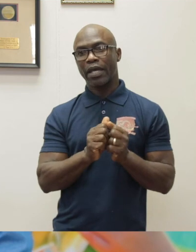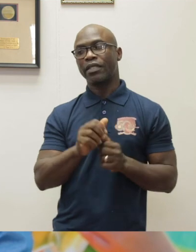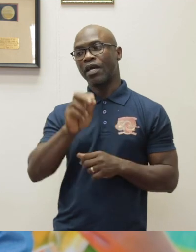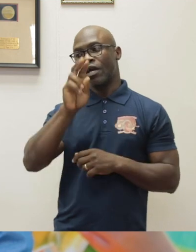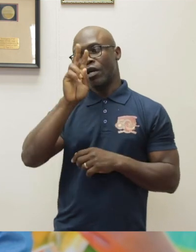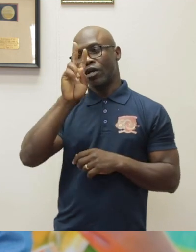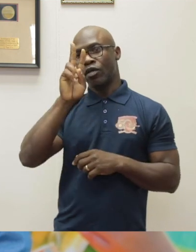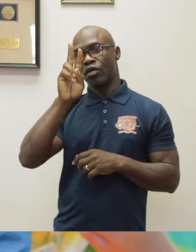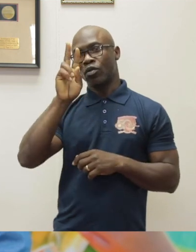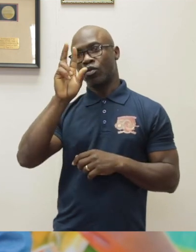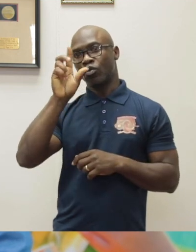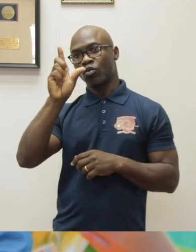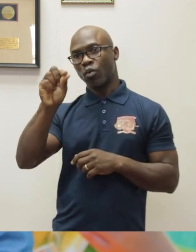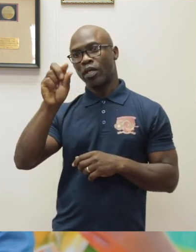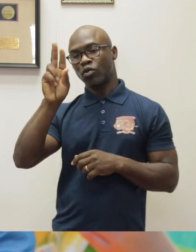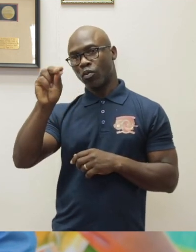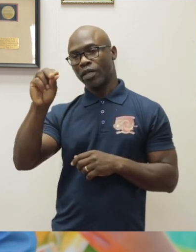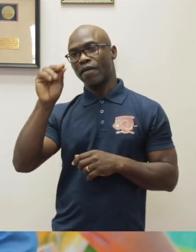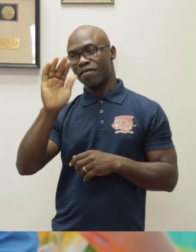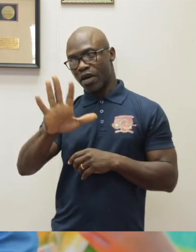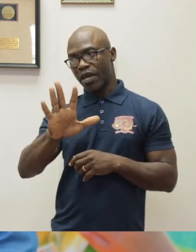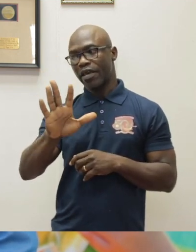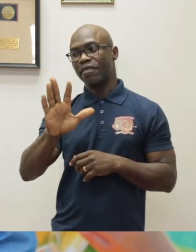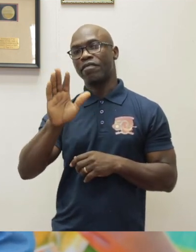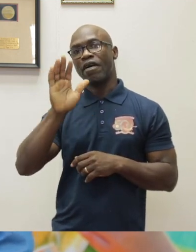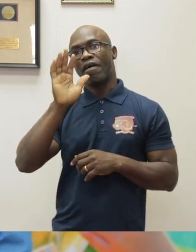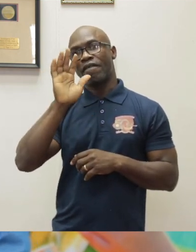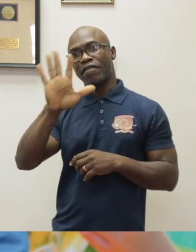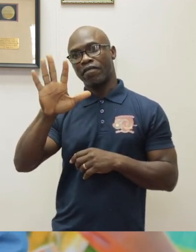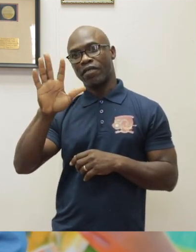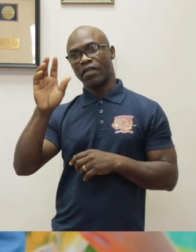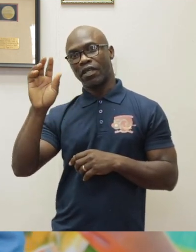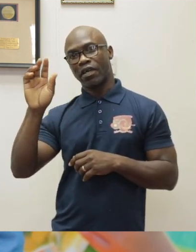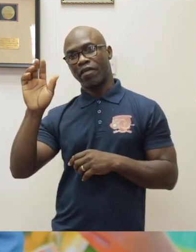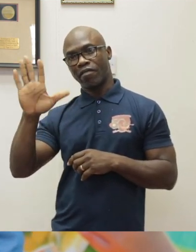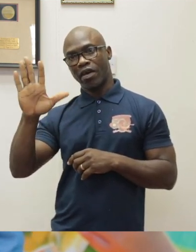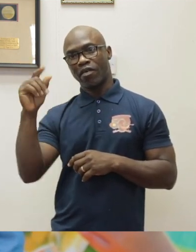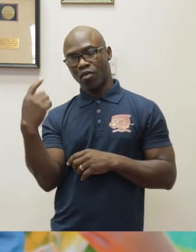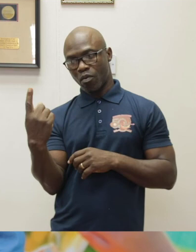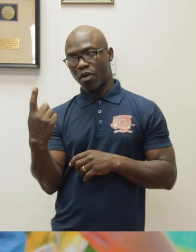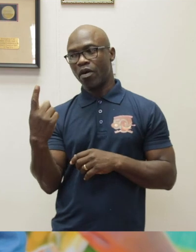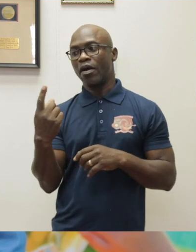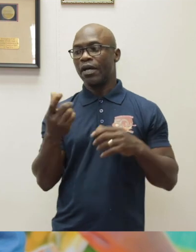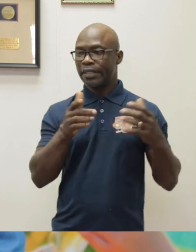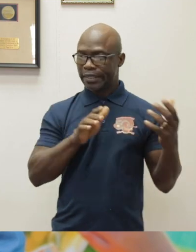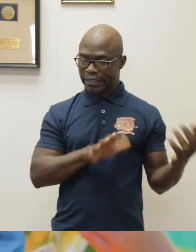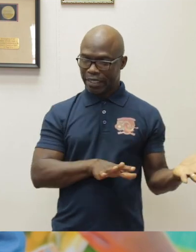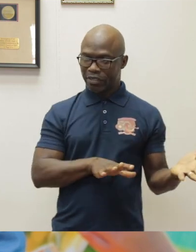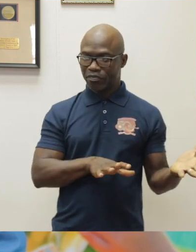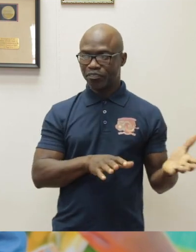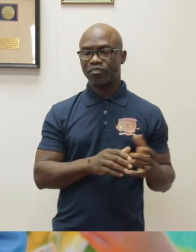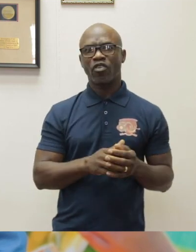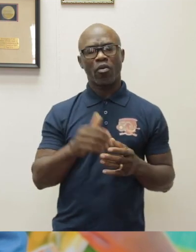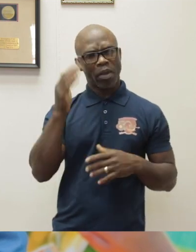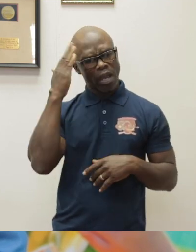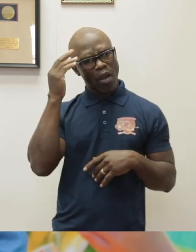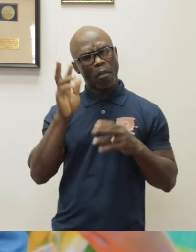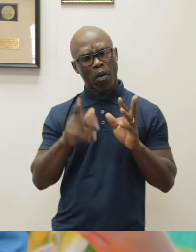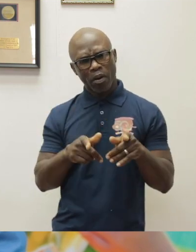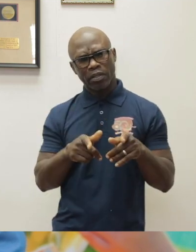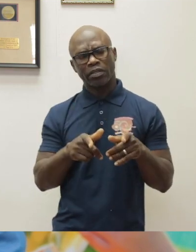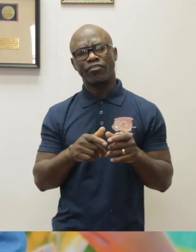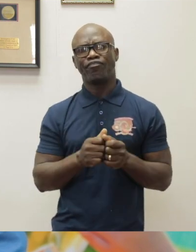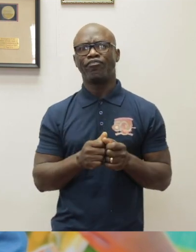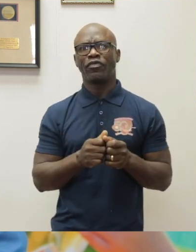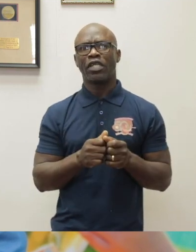25,551 deaths. You have been hearing in the news that persons with underlying conditions are